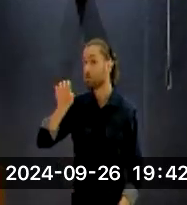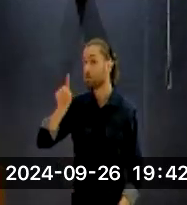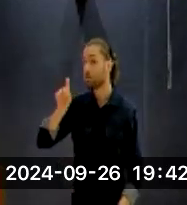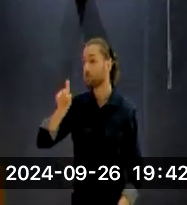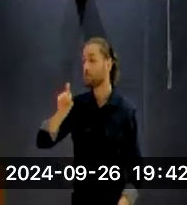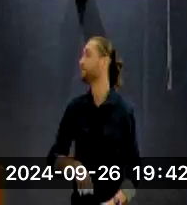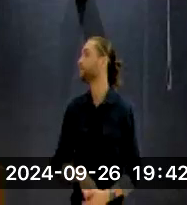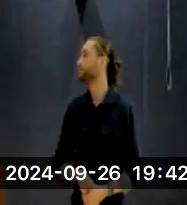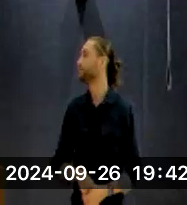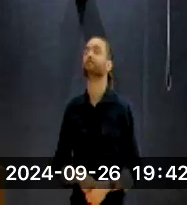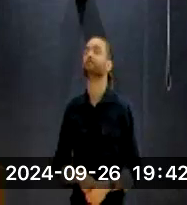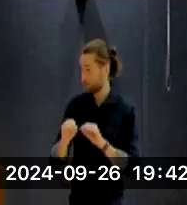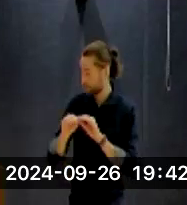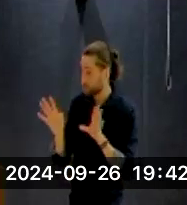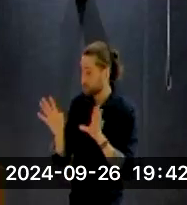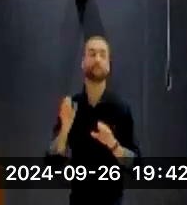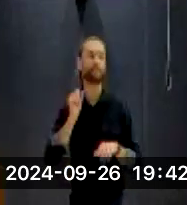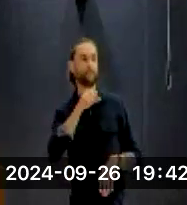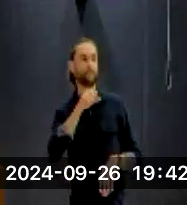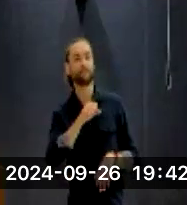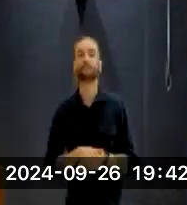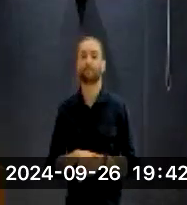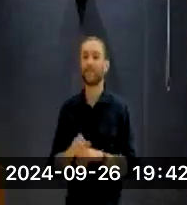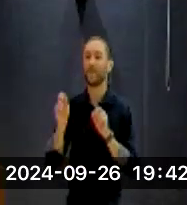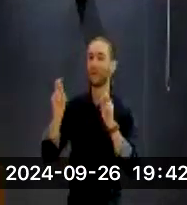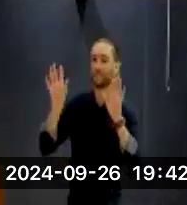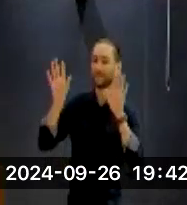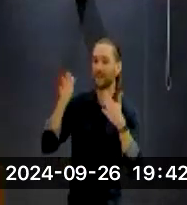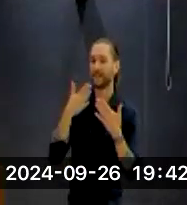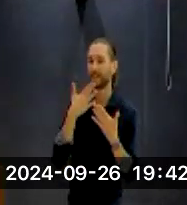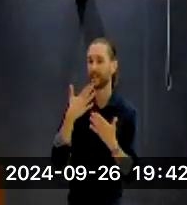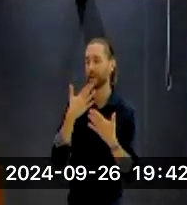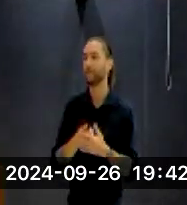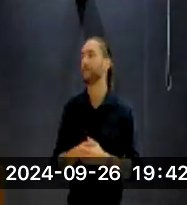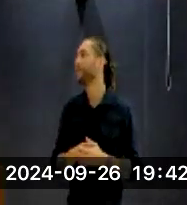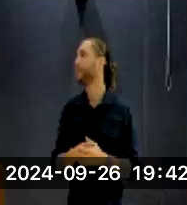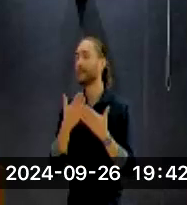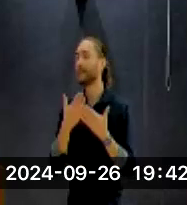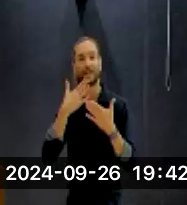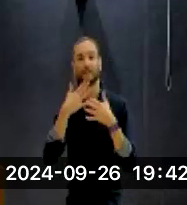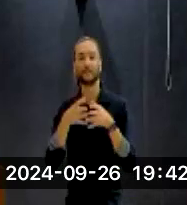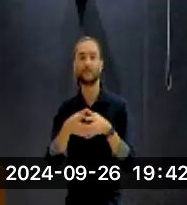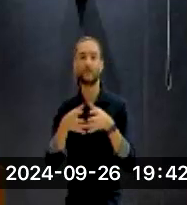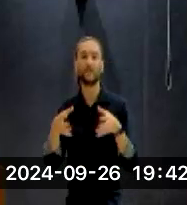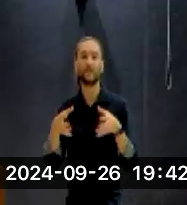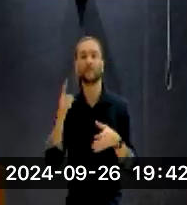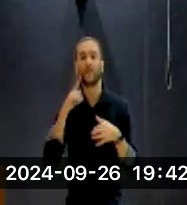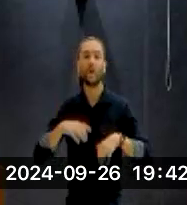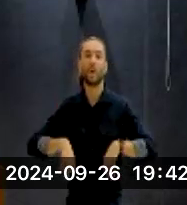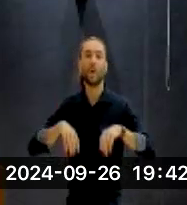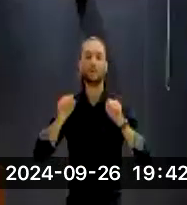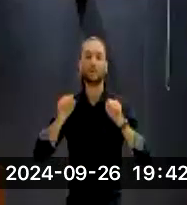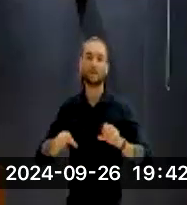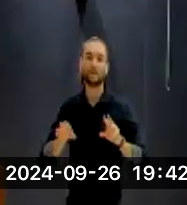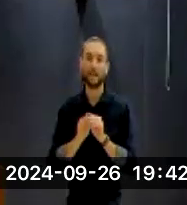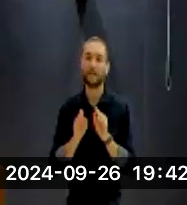Can you hear me now? Yes. Okay, great. Thank you. Thank you so much for having this meeting. It is really